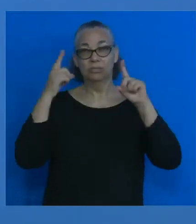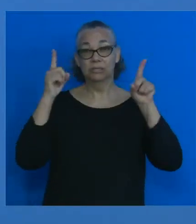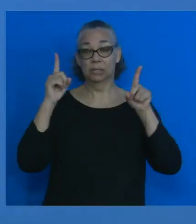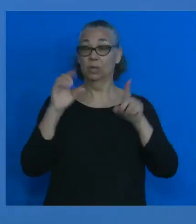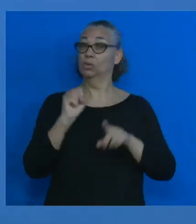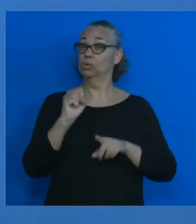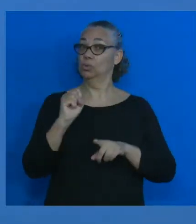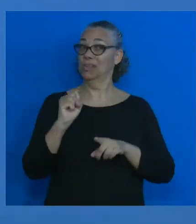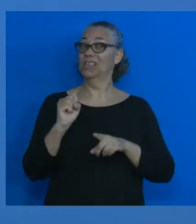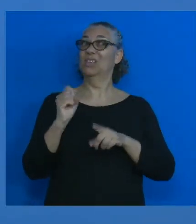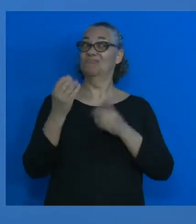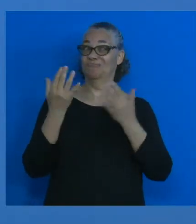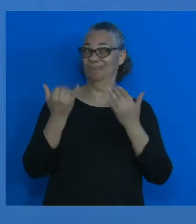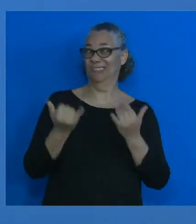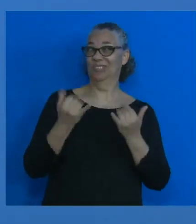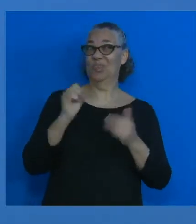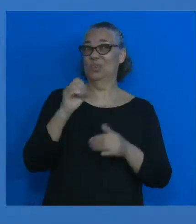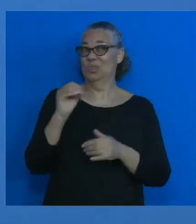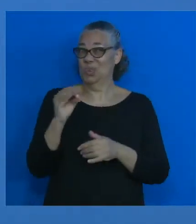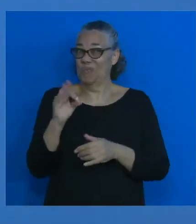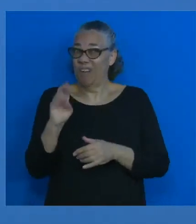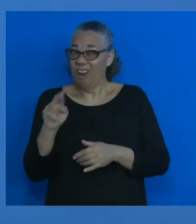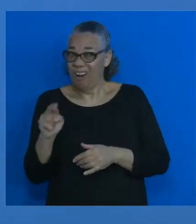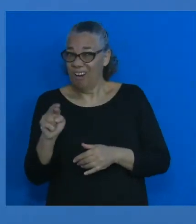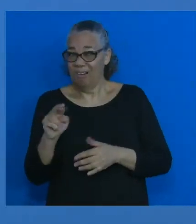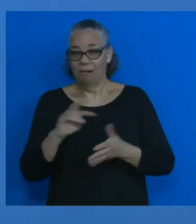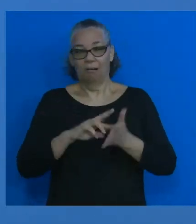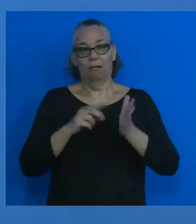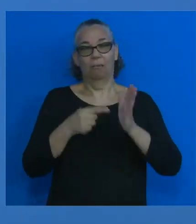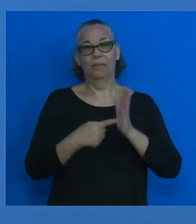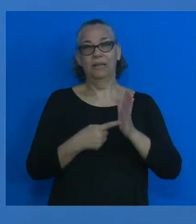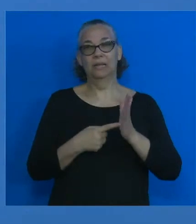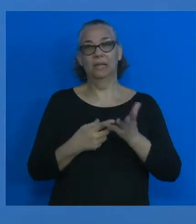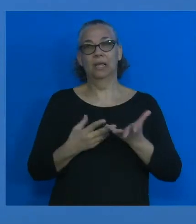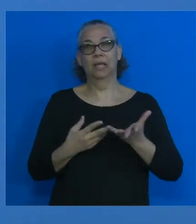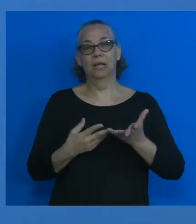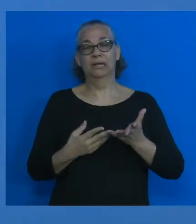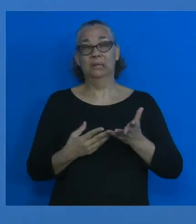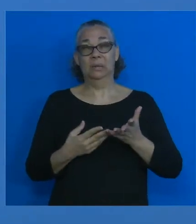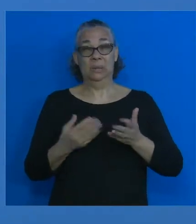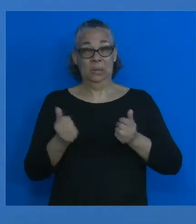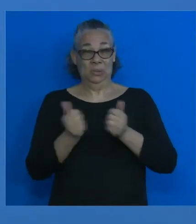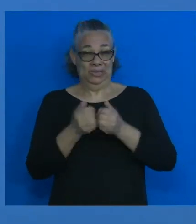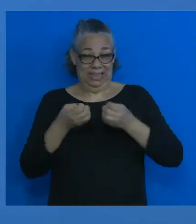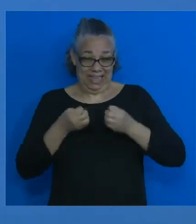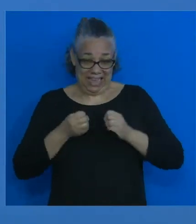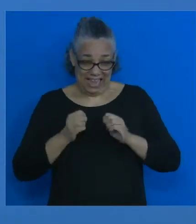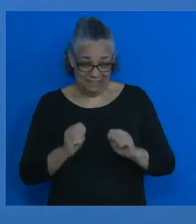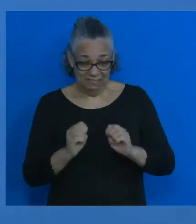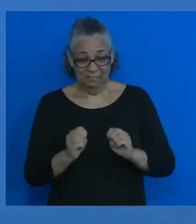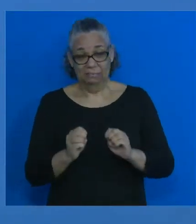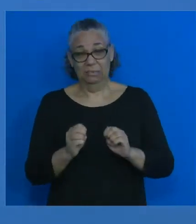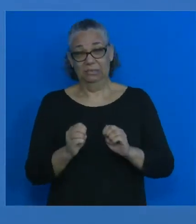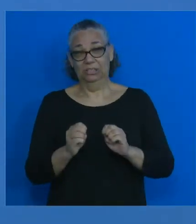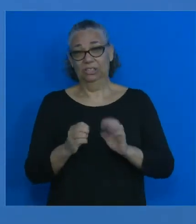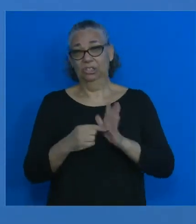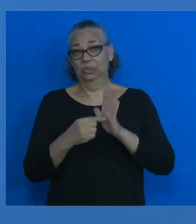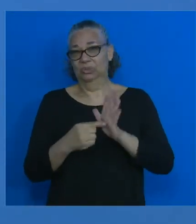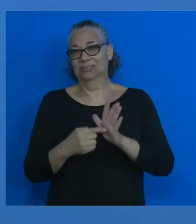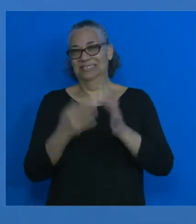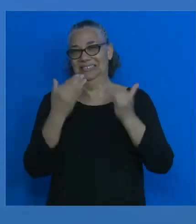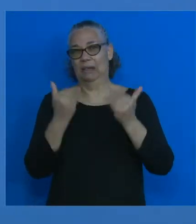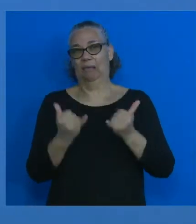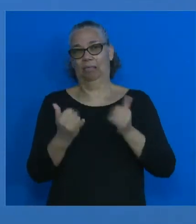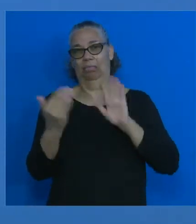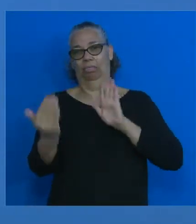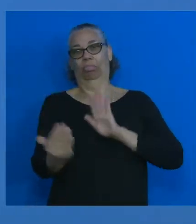so far. I say so far because while our efforts have largely been effective, we are now